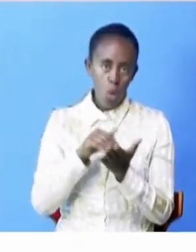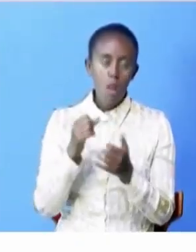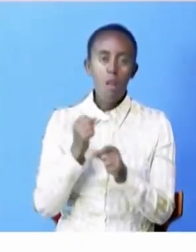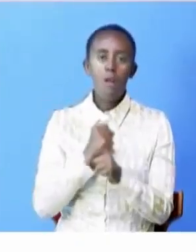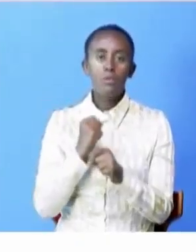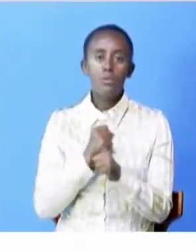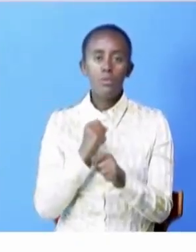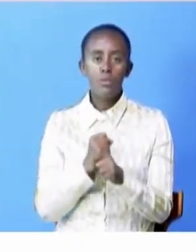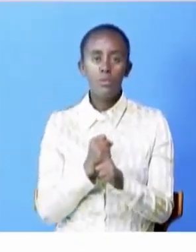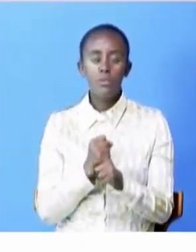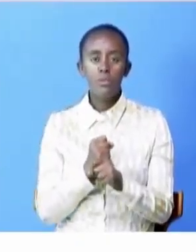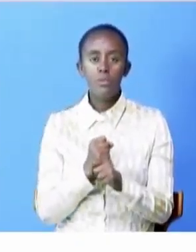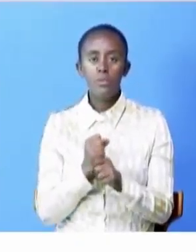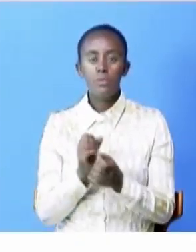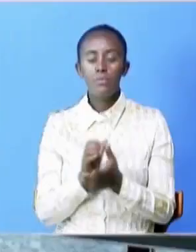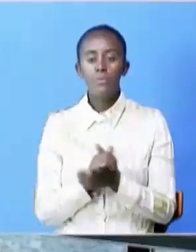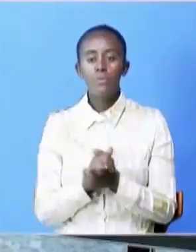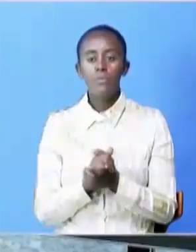actions.